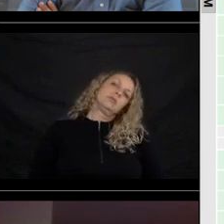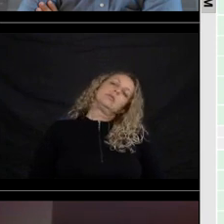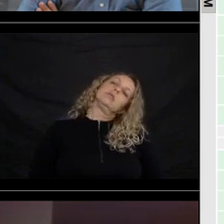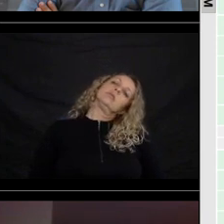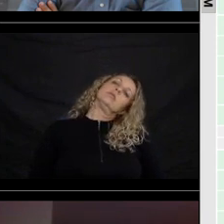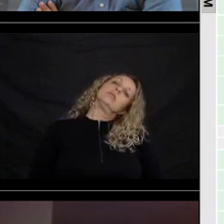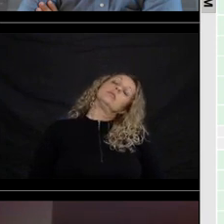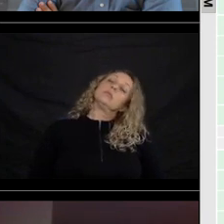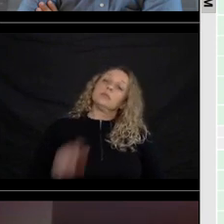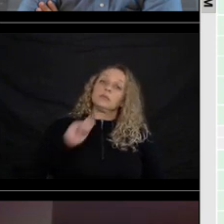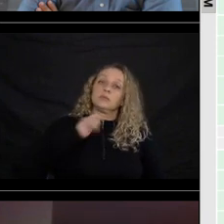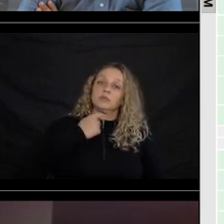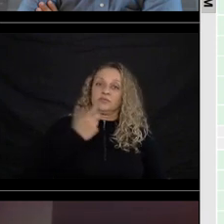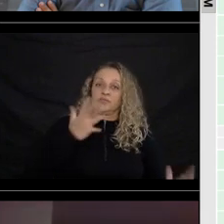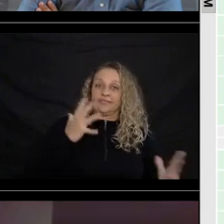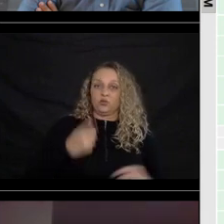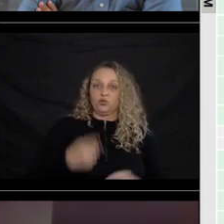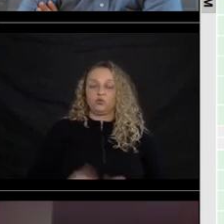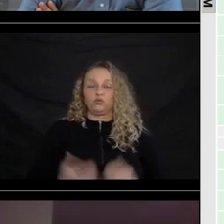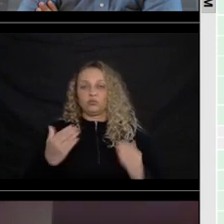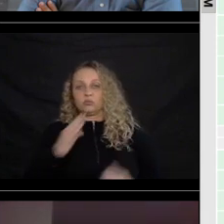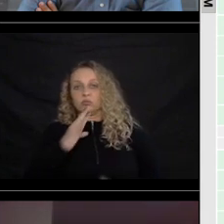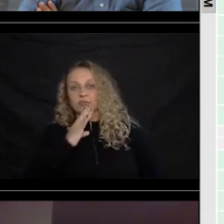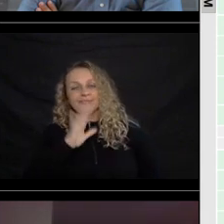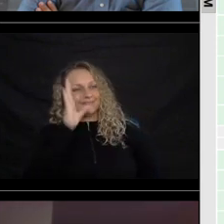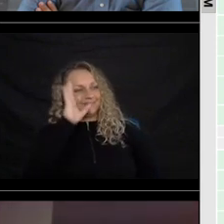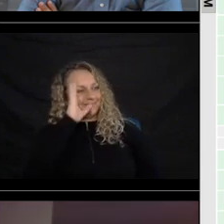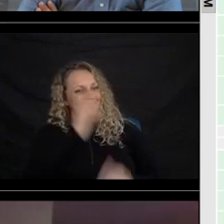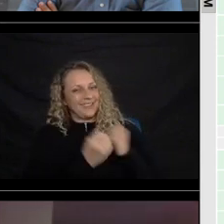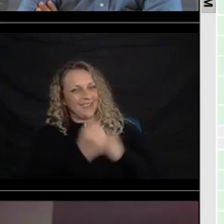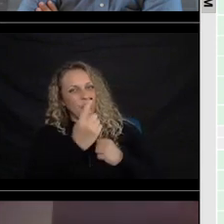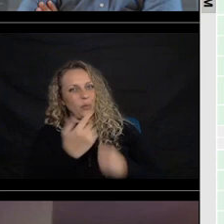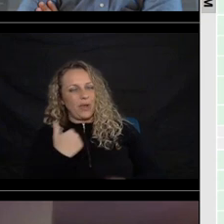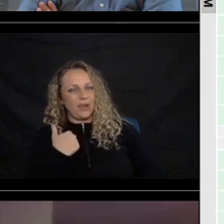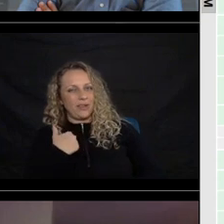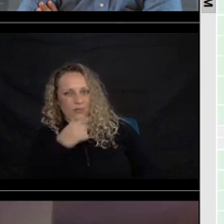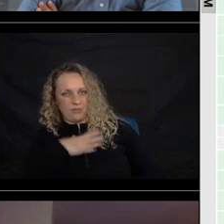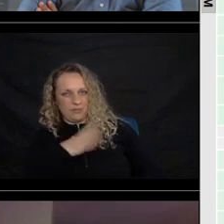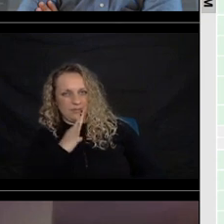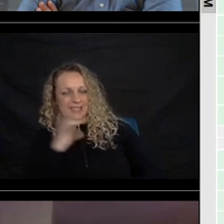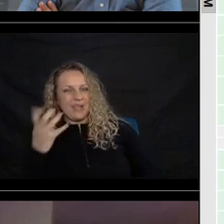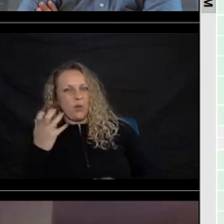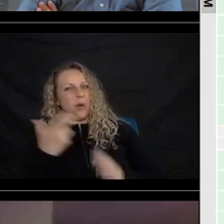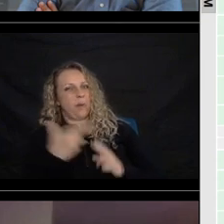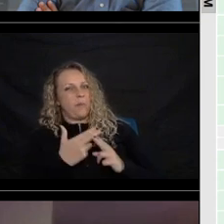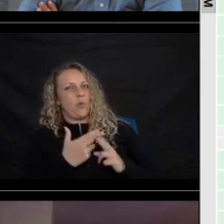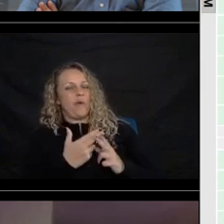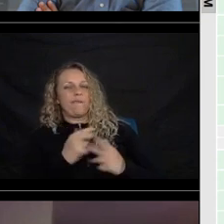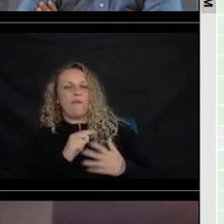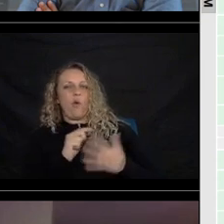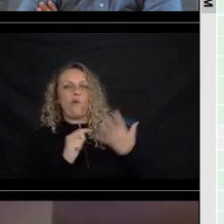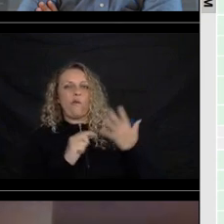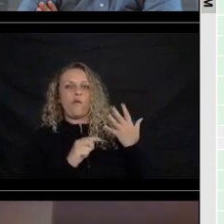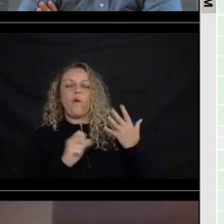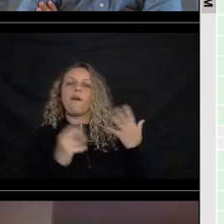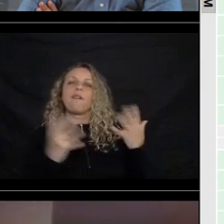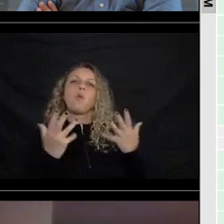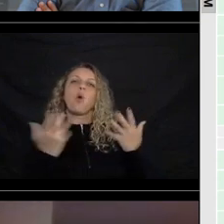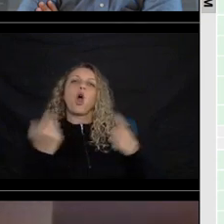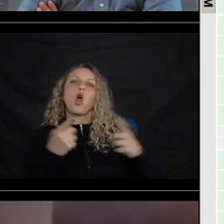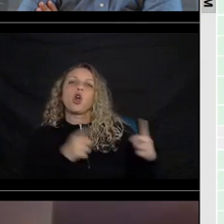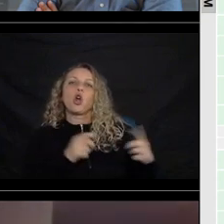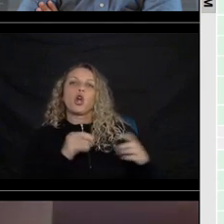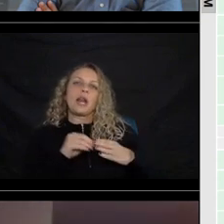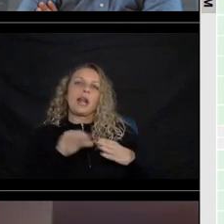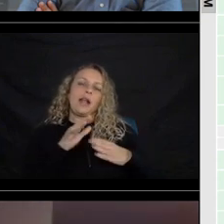Okay, you have been unmuted. Hello, everyone. I just wanted to give you a brief overview of what occurred in the